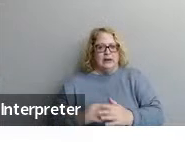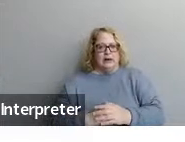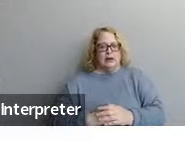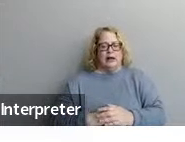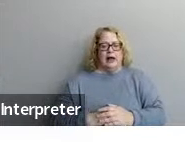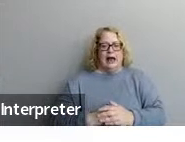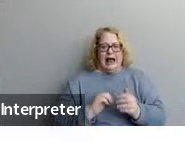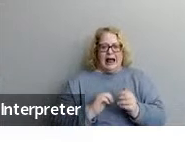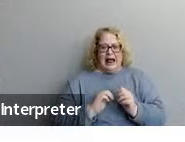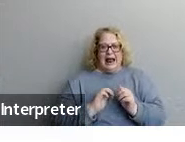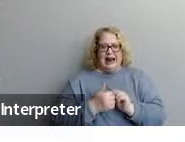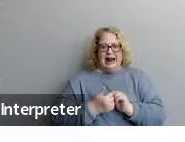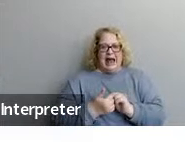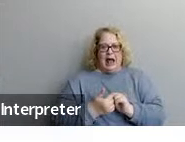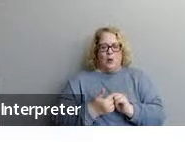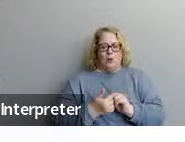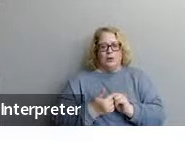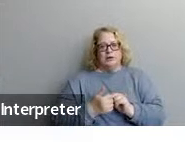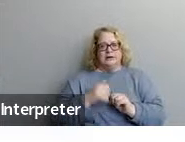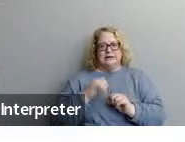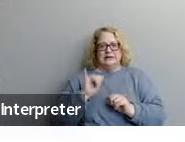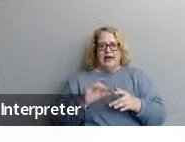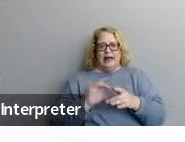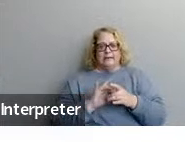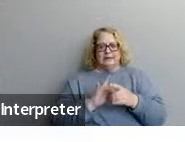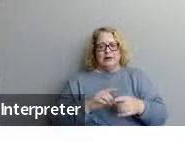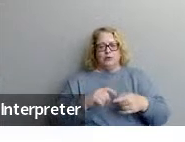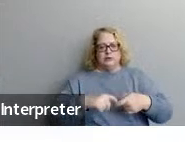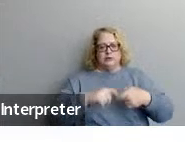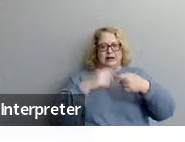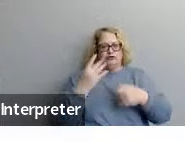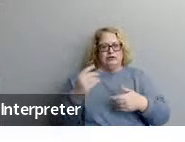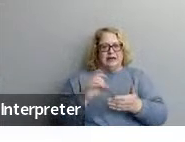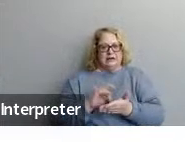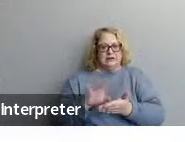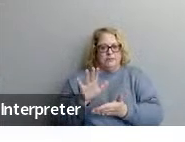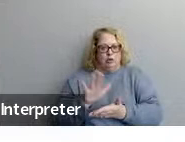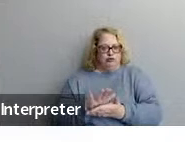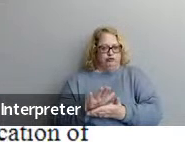that then play in support with suspensions as well as expulsions?